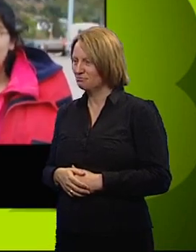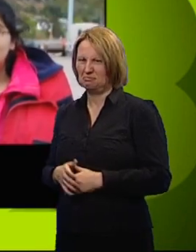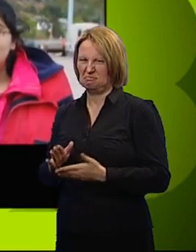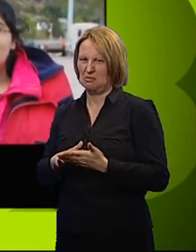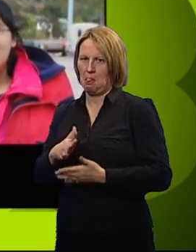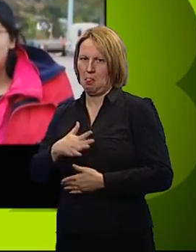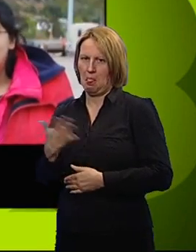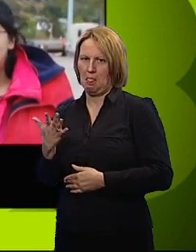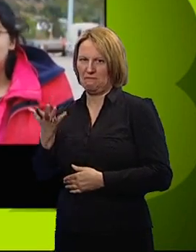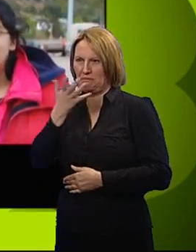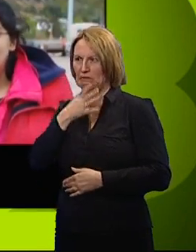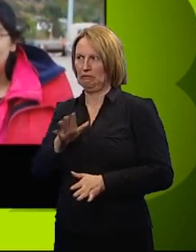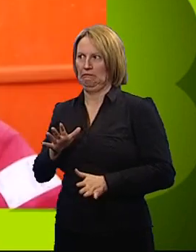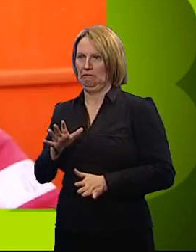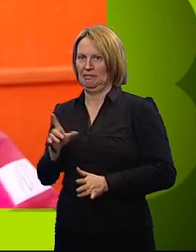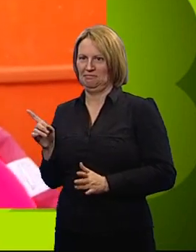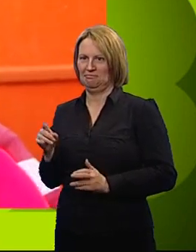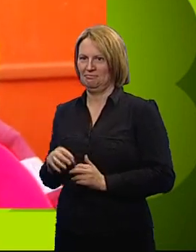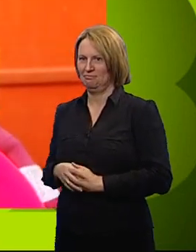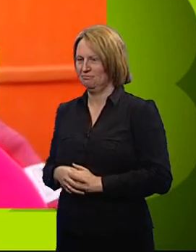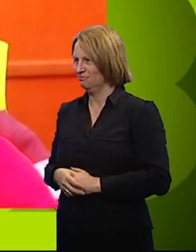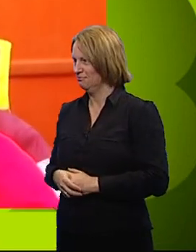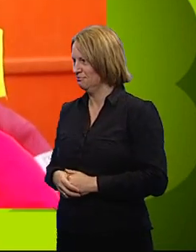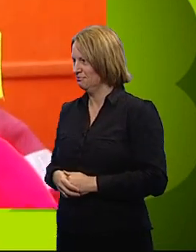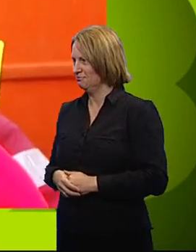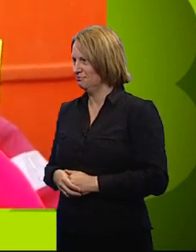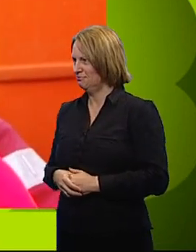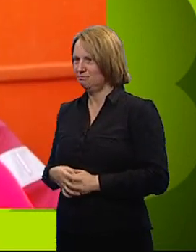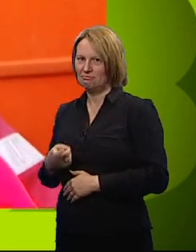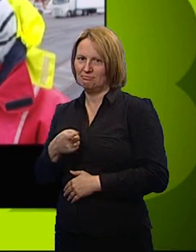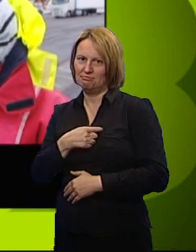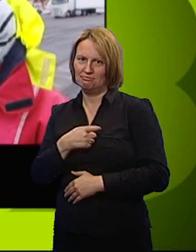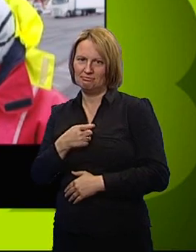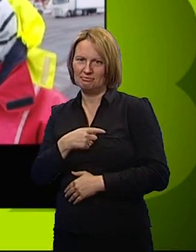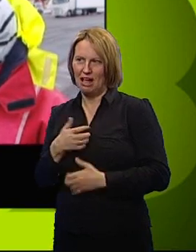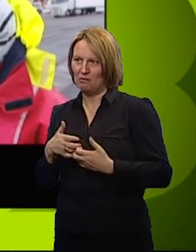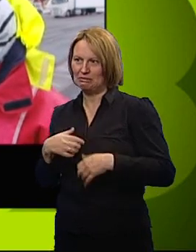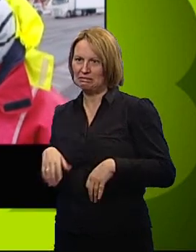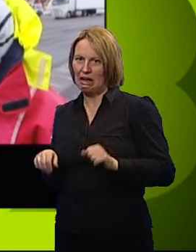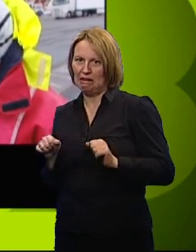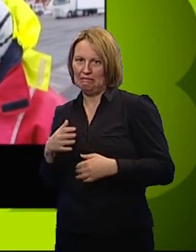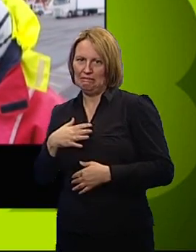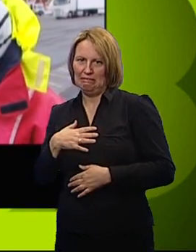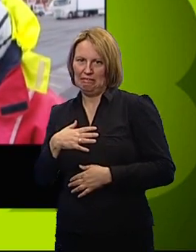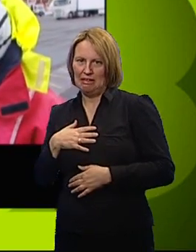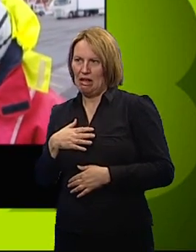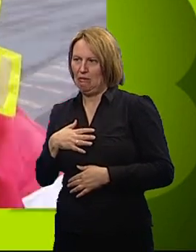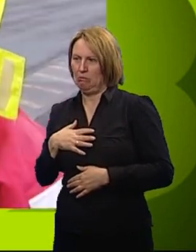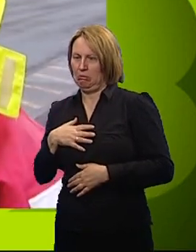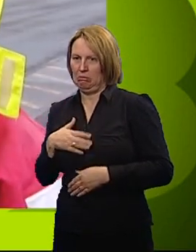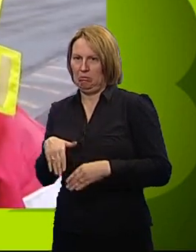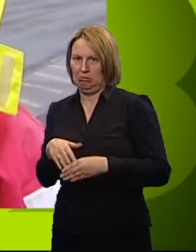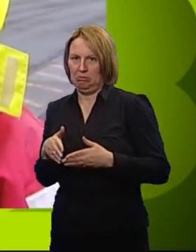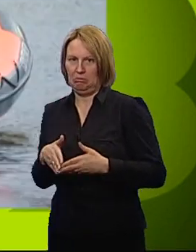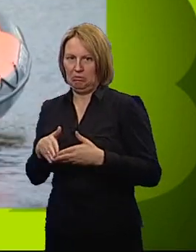Mum's gonna absolutely hate it because her face said it all. I am really nervous. If this is how we're starting our holiday, I'm